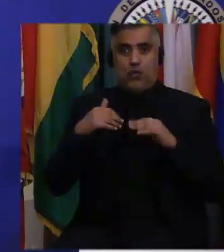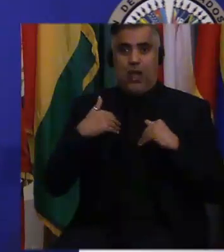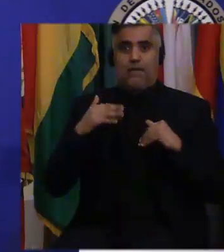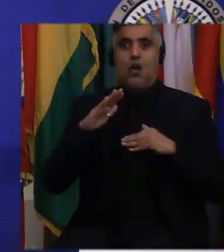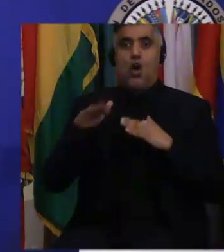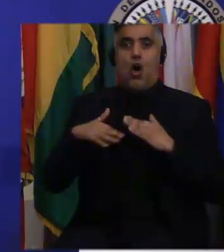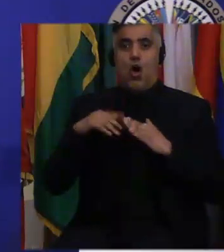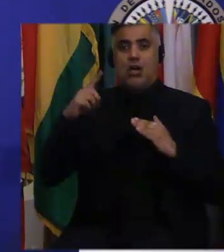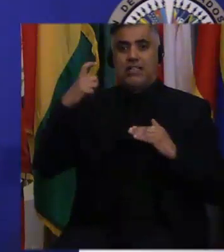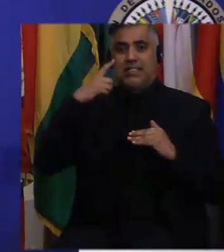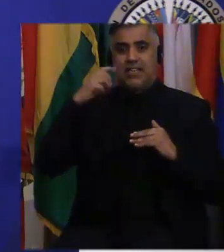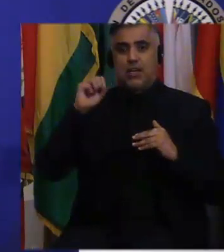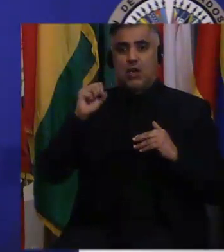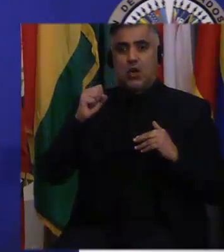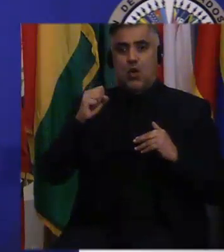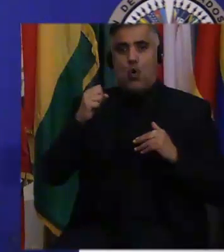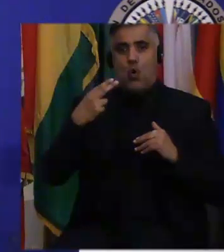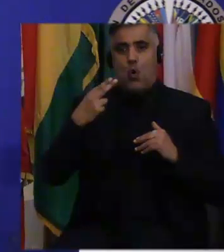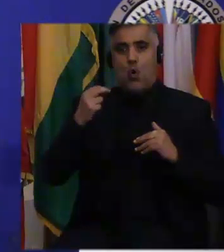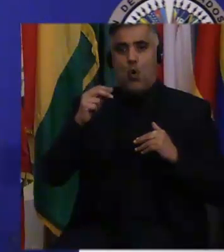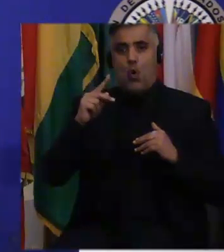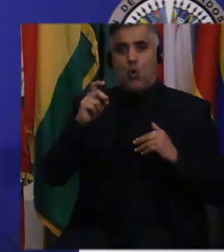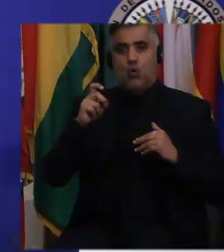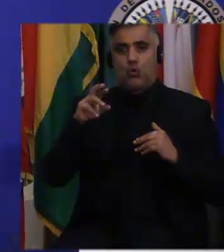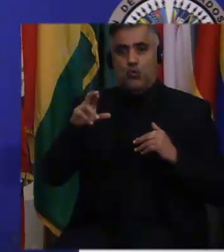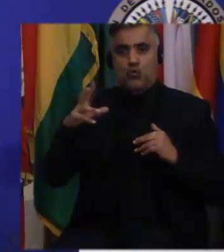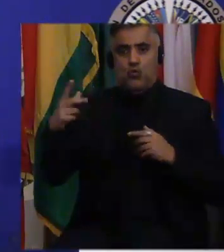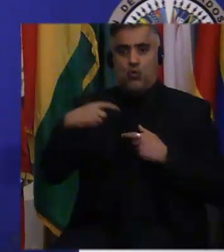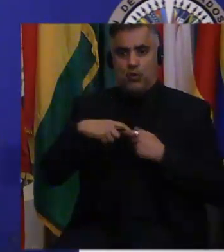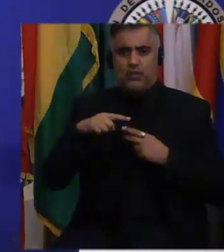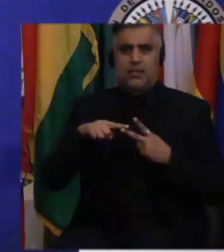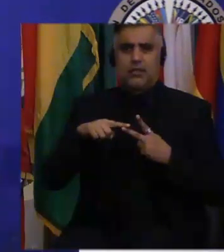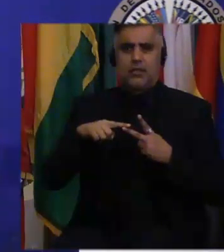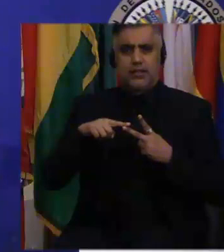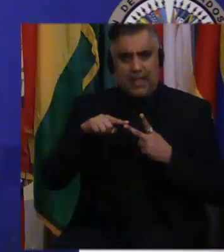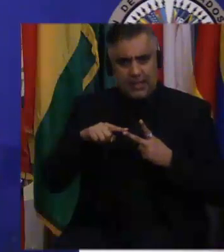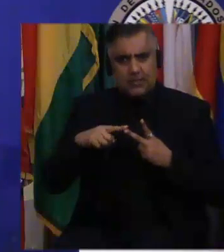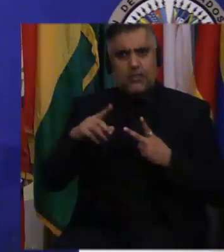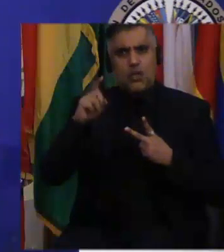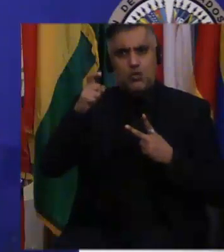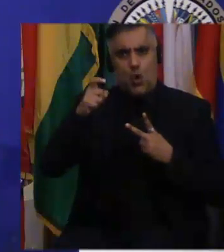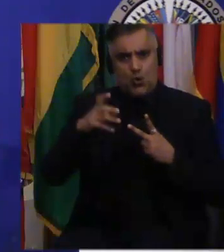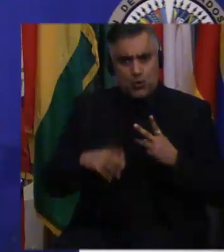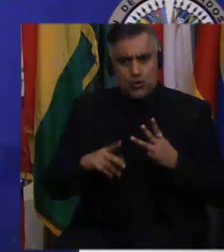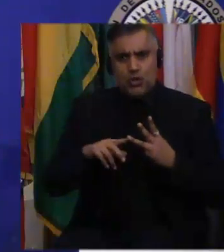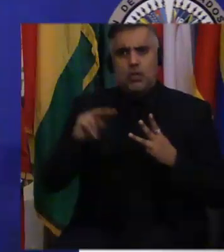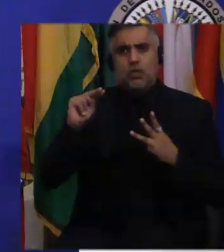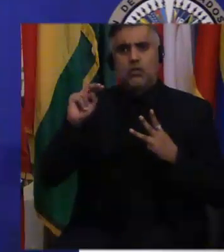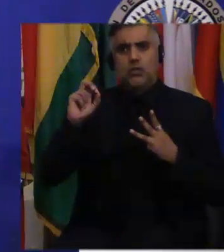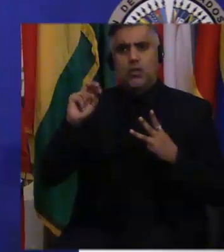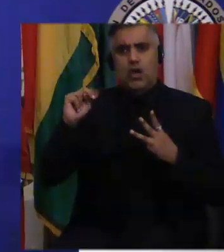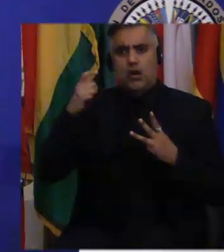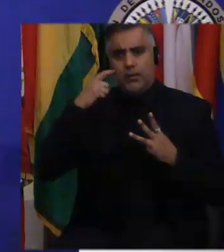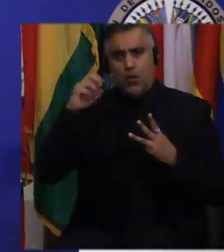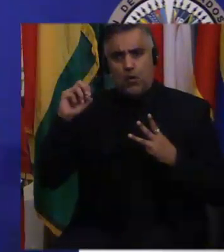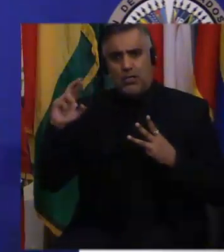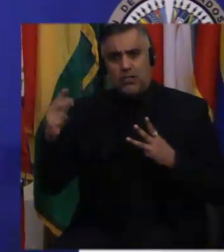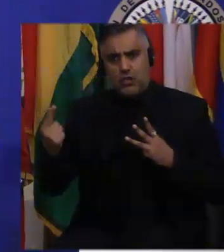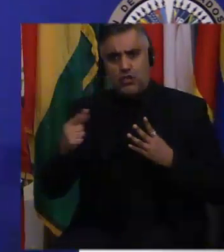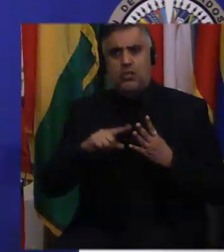all stakeholders to join in, including donors, including non-governmental organizations, but the